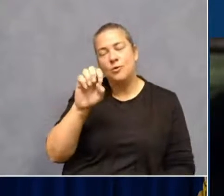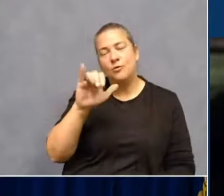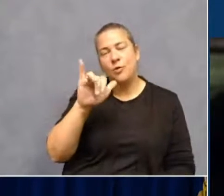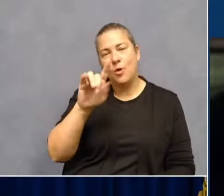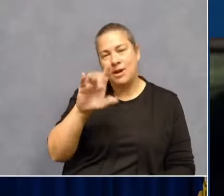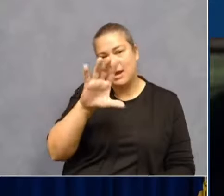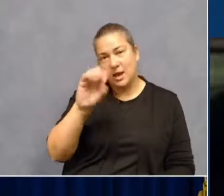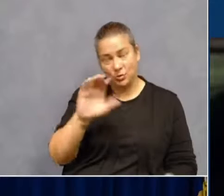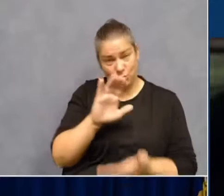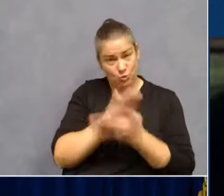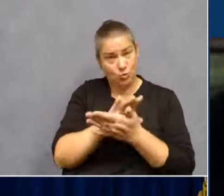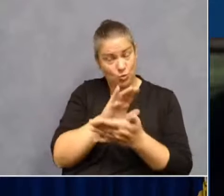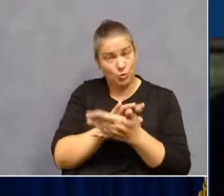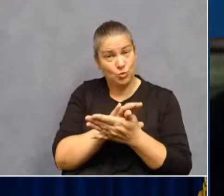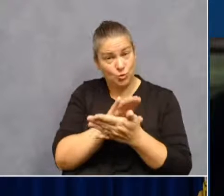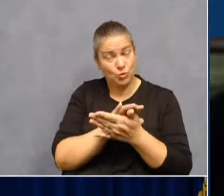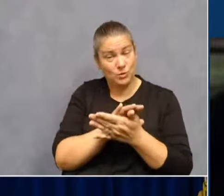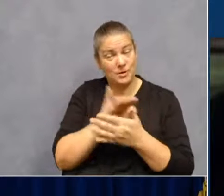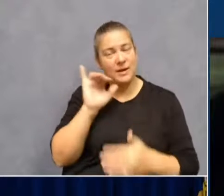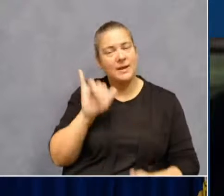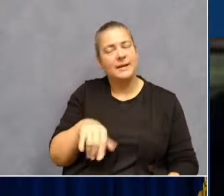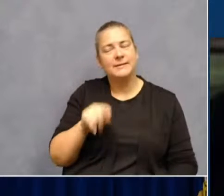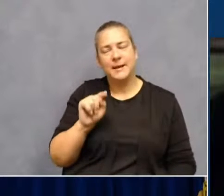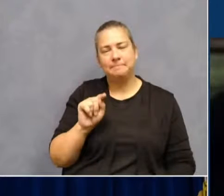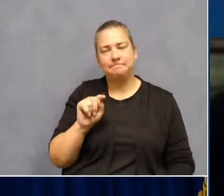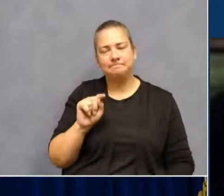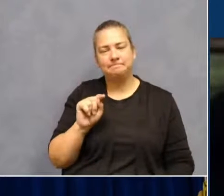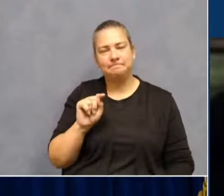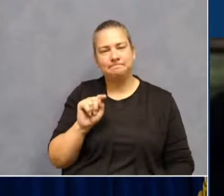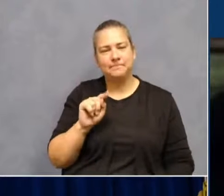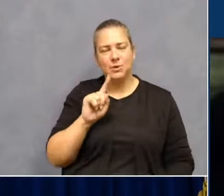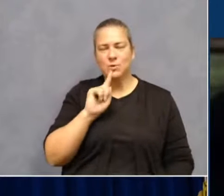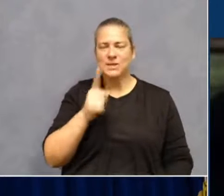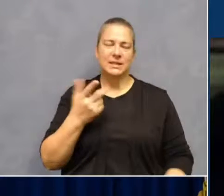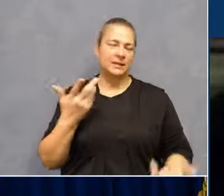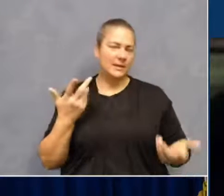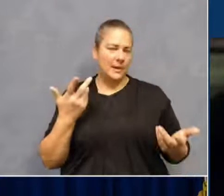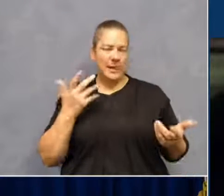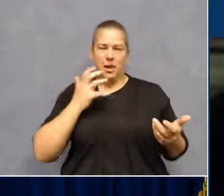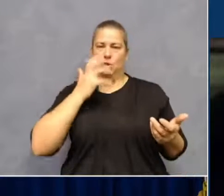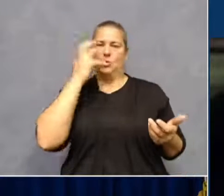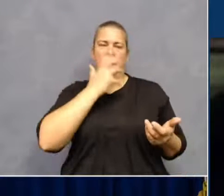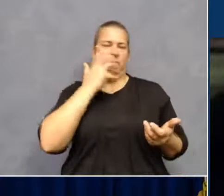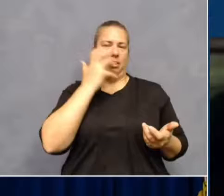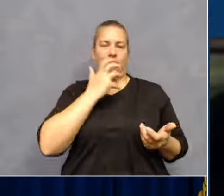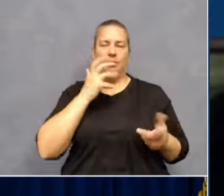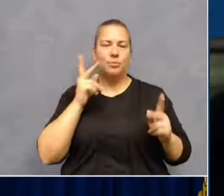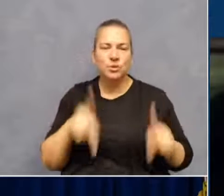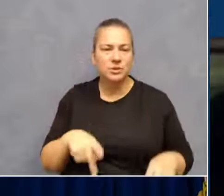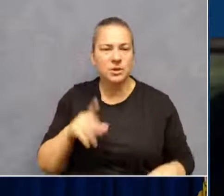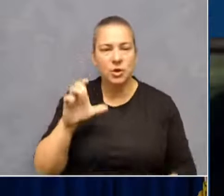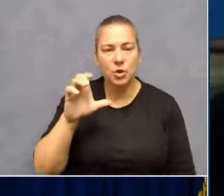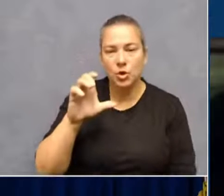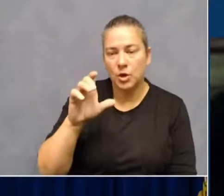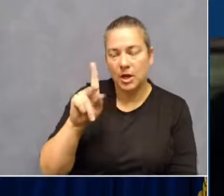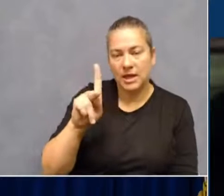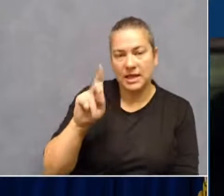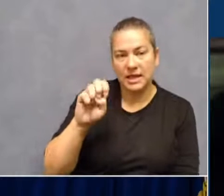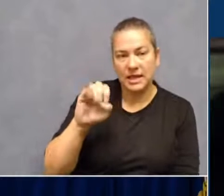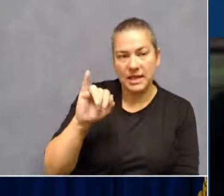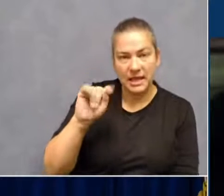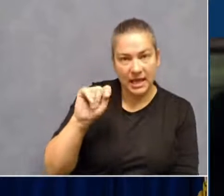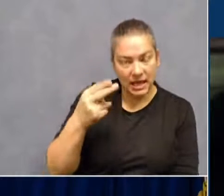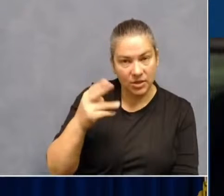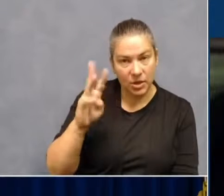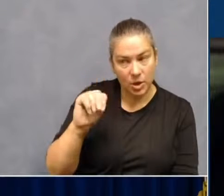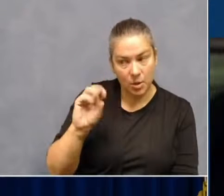This is an incredible individual, Keith Mosley, who says he wears a mask to do